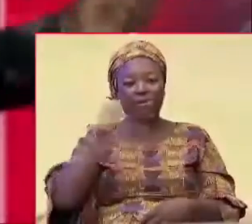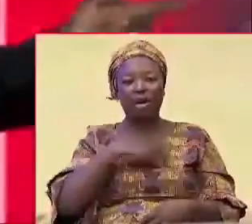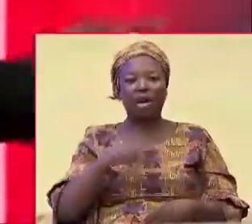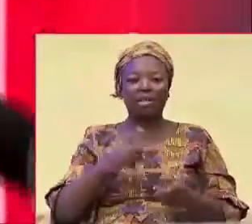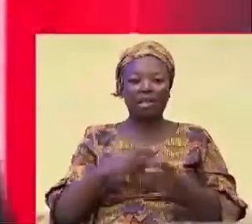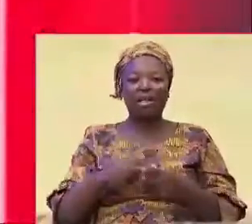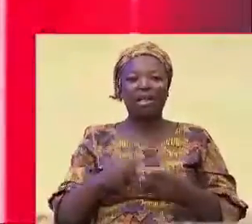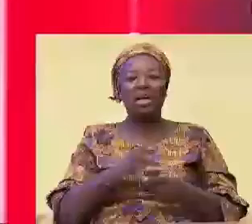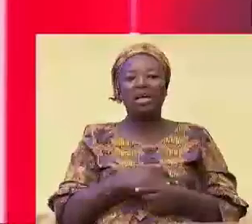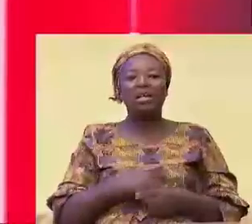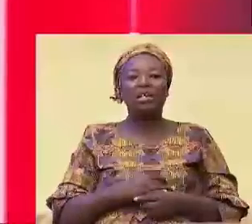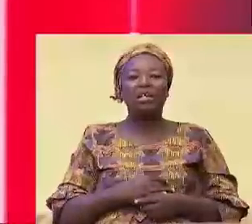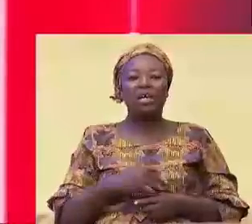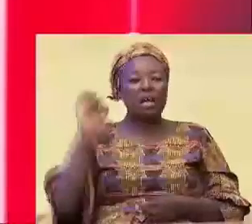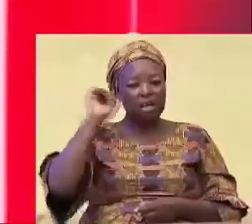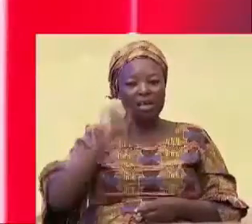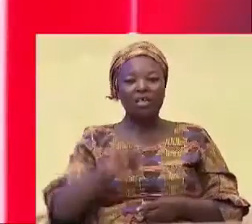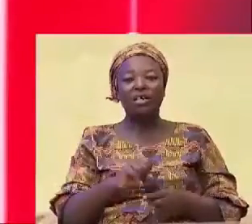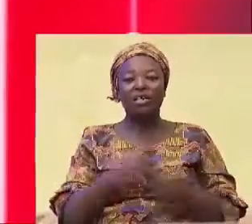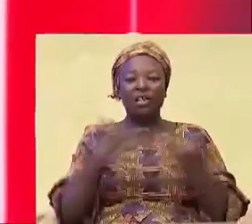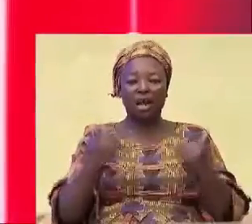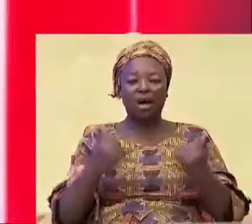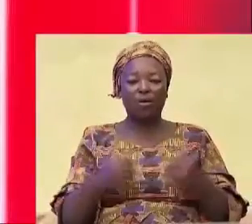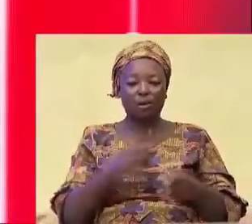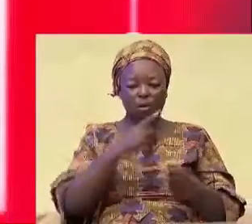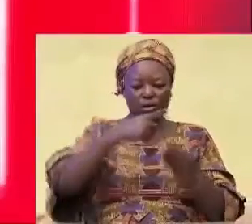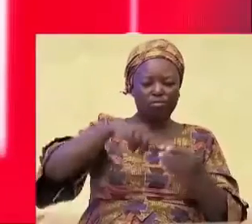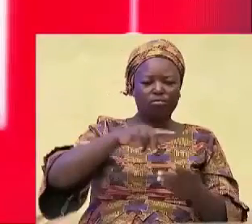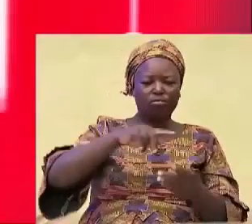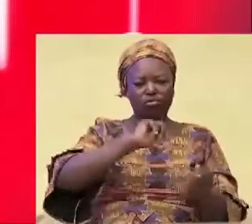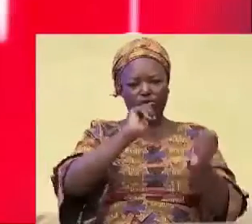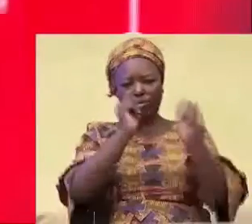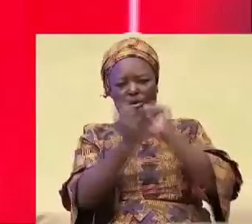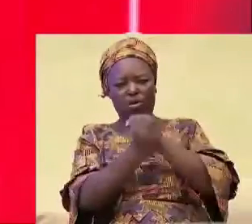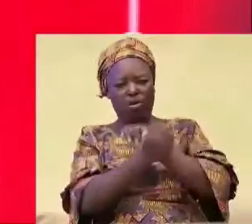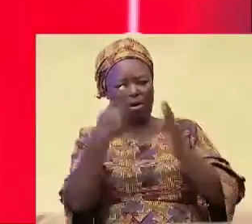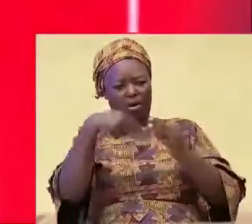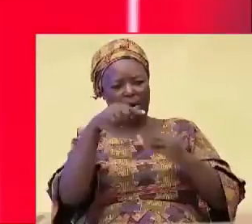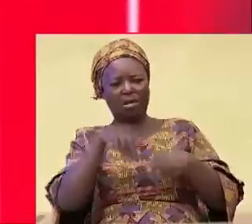him and he turned him about in the